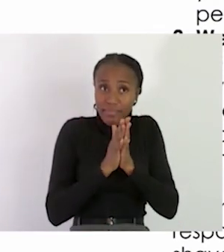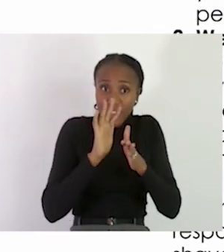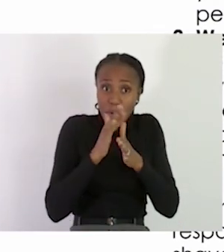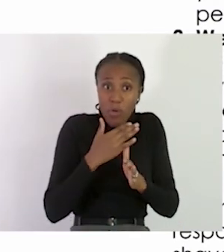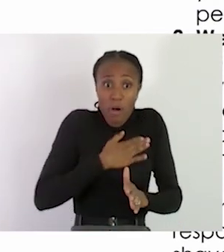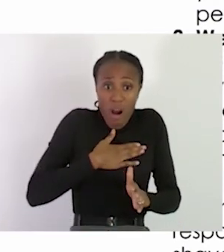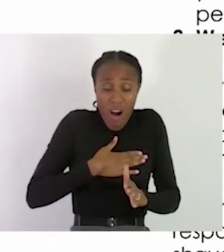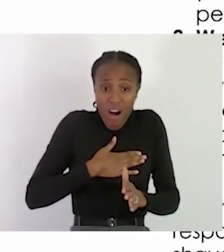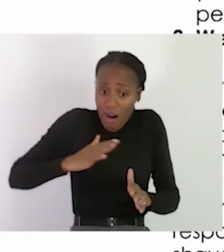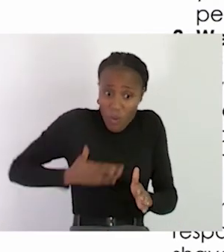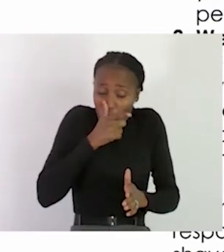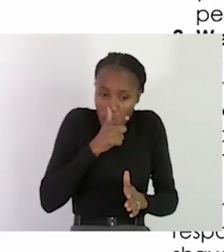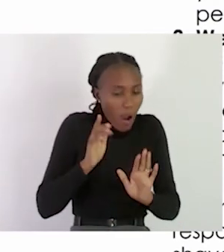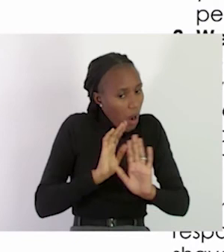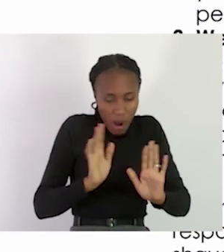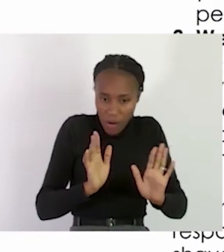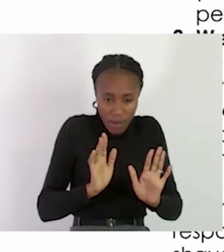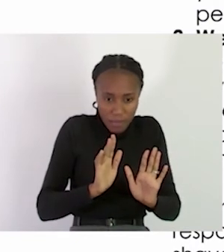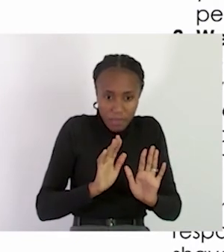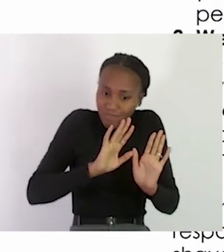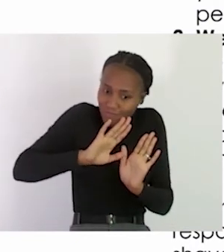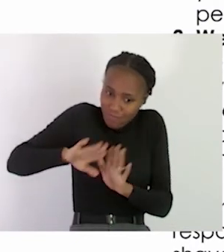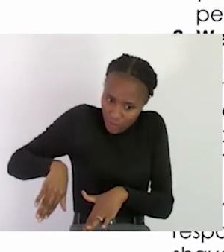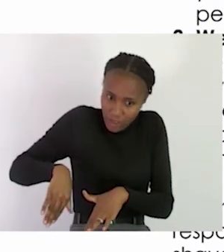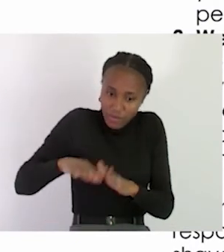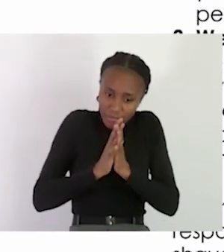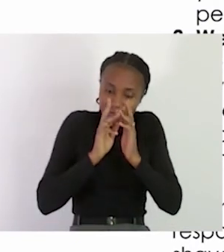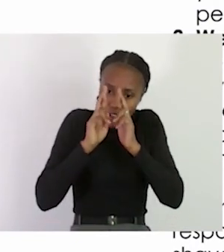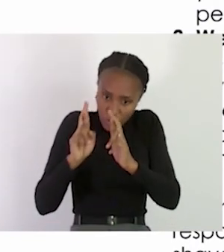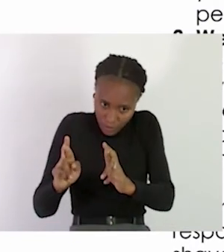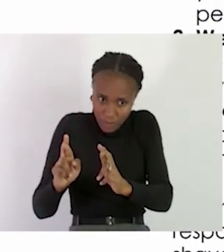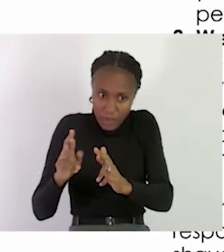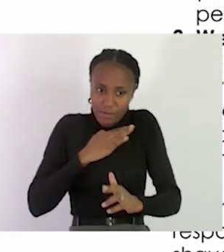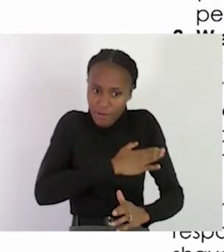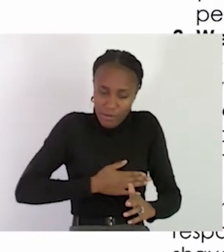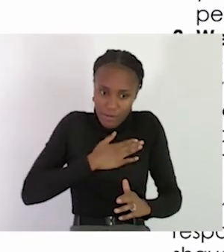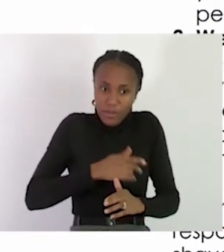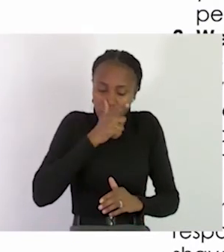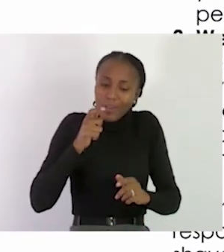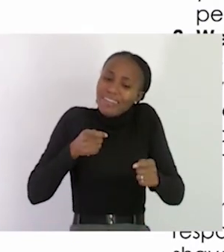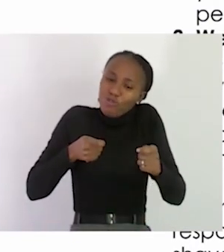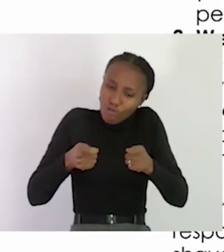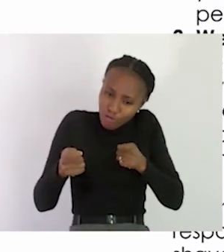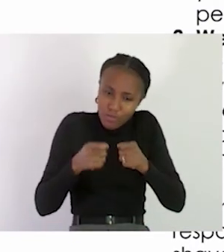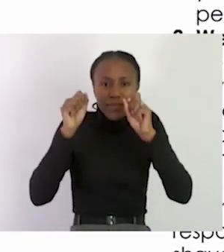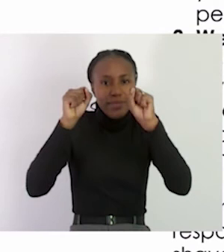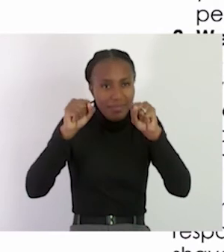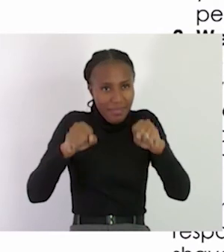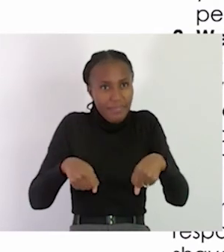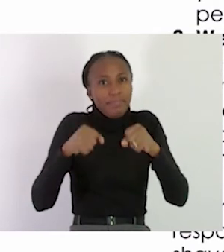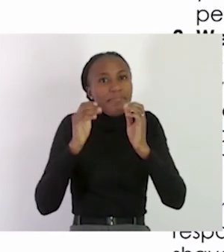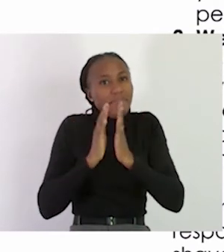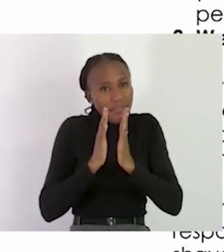attracted to the person doesn't mean they are also attracted. And sexual feelings can be controlled. Very much important